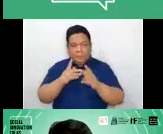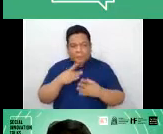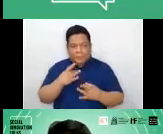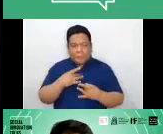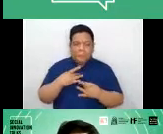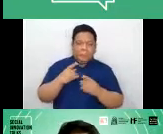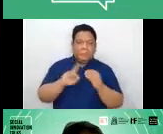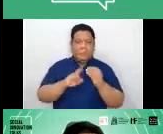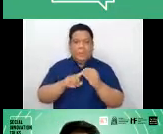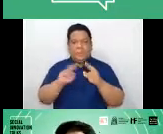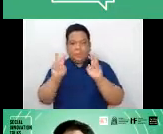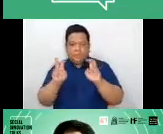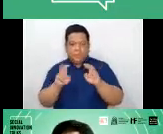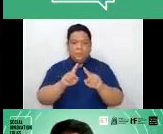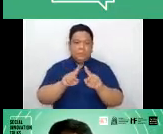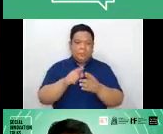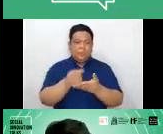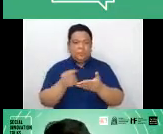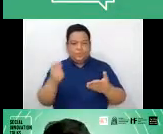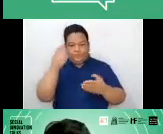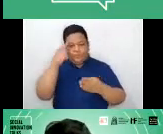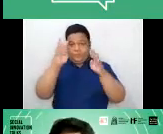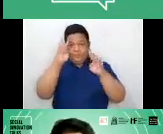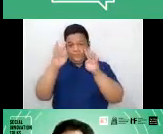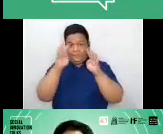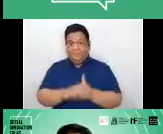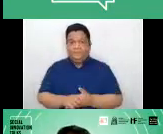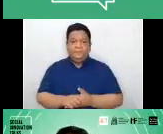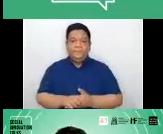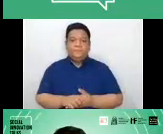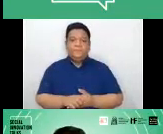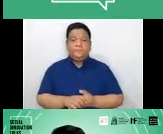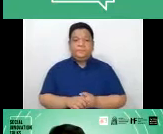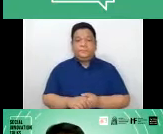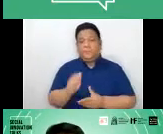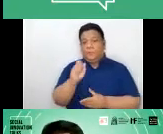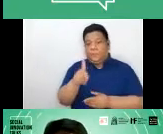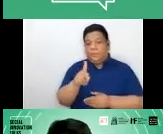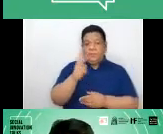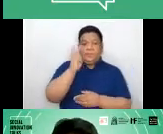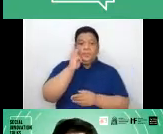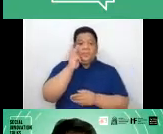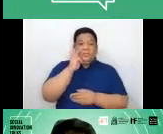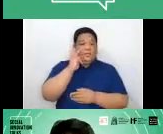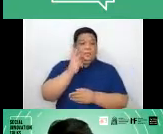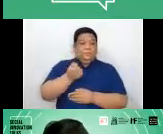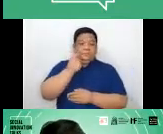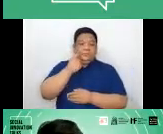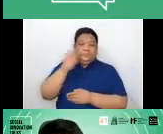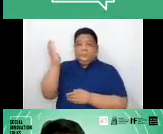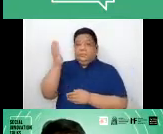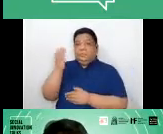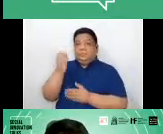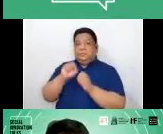we talk about different tools of creativity. All right. So to begin, let's first recap our previous webinar. So in our